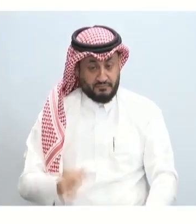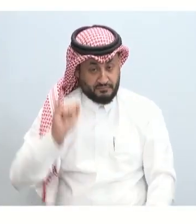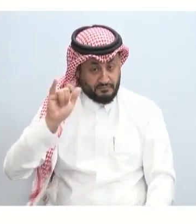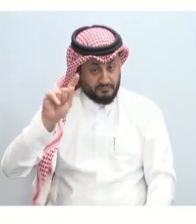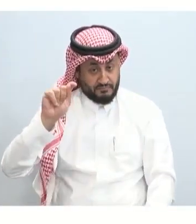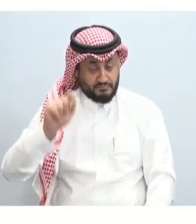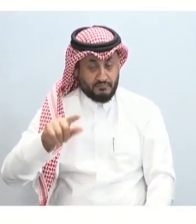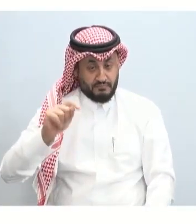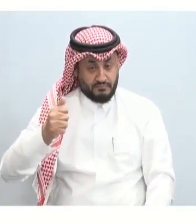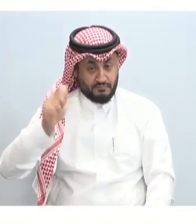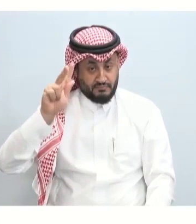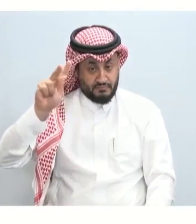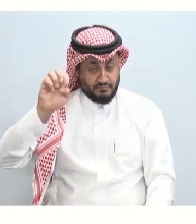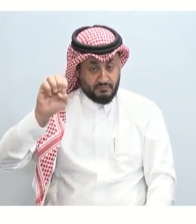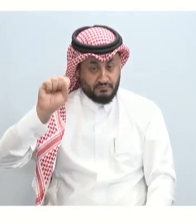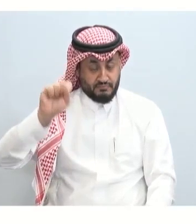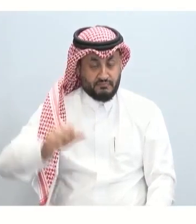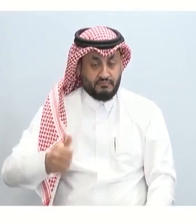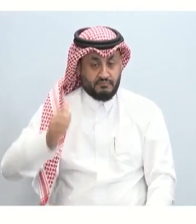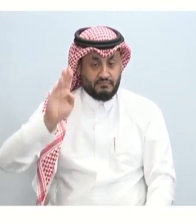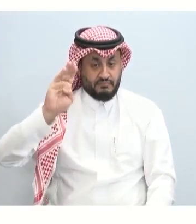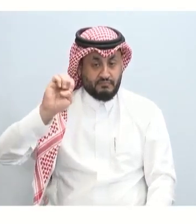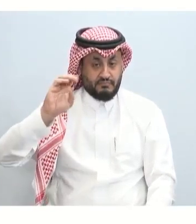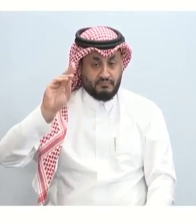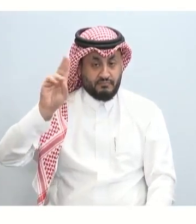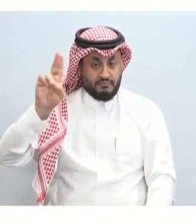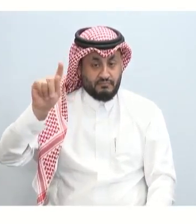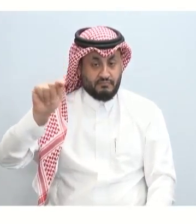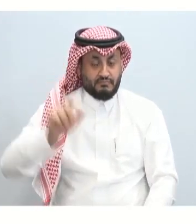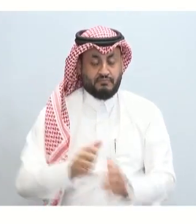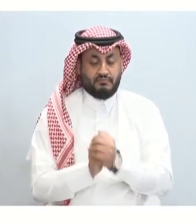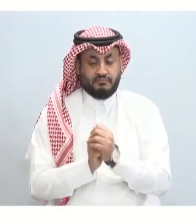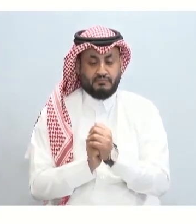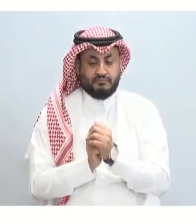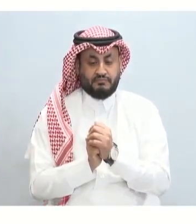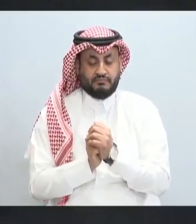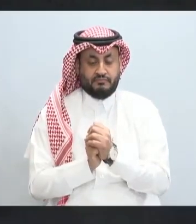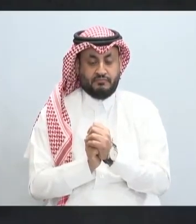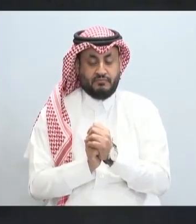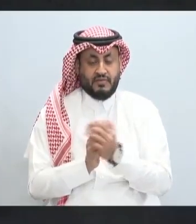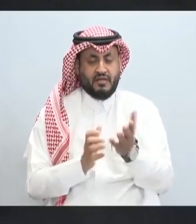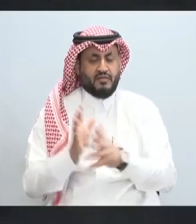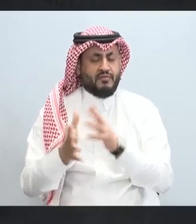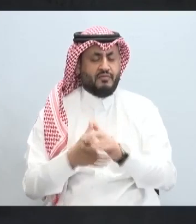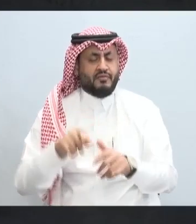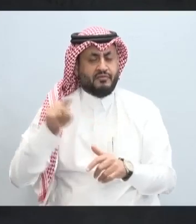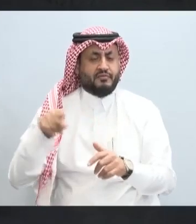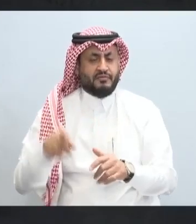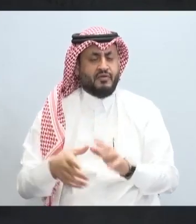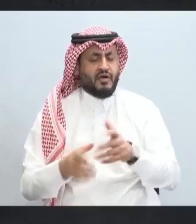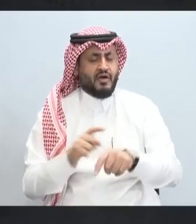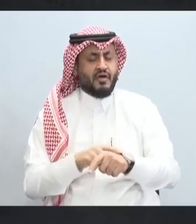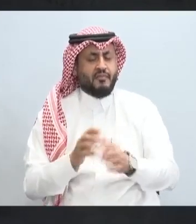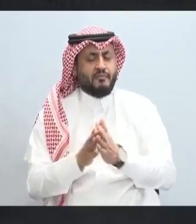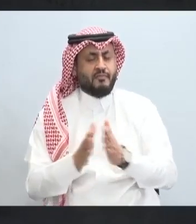with, it takes about. So this is regarding the question that is about how